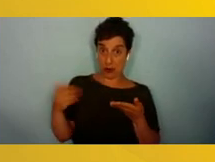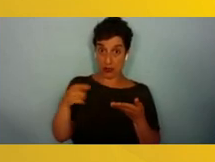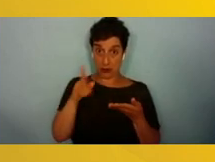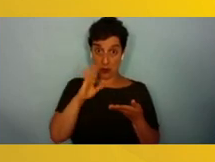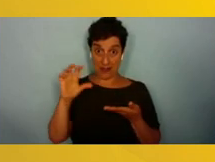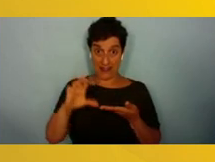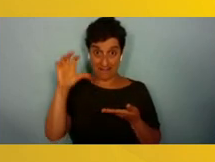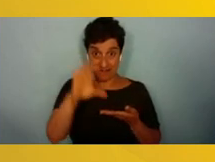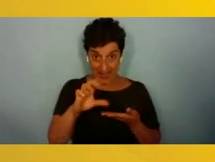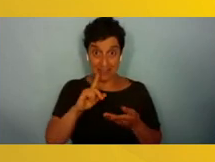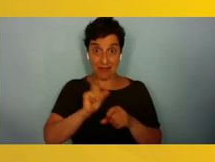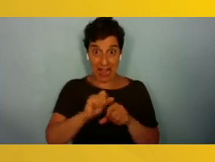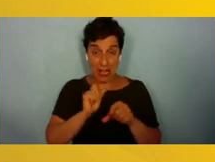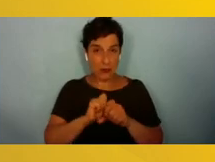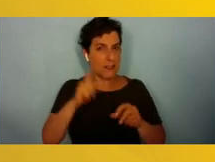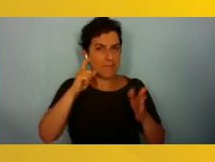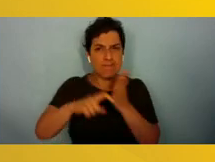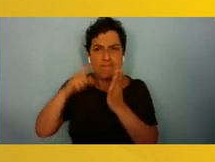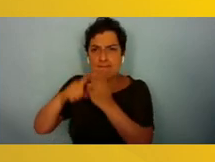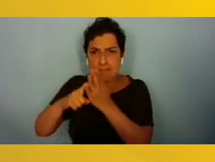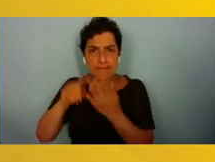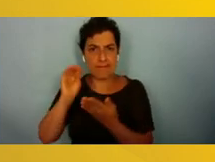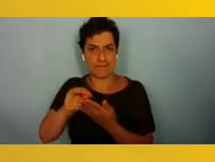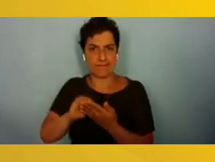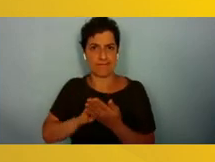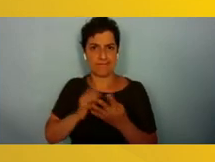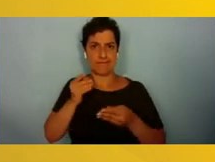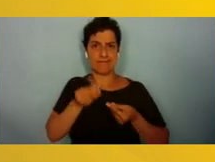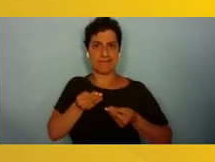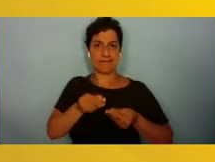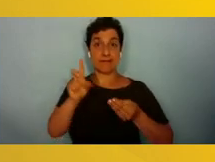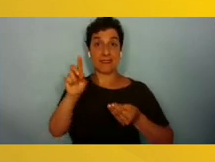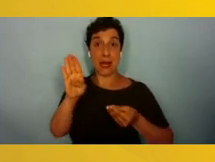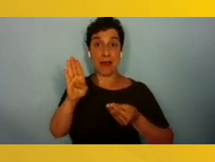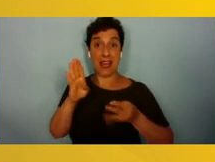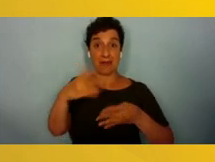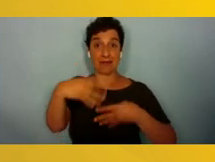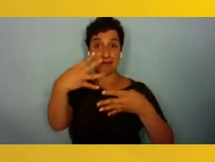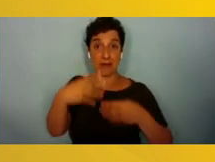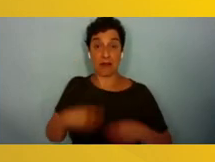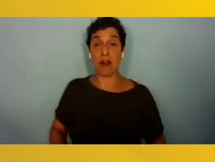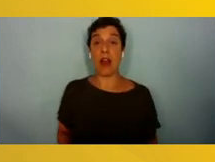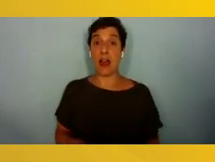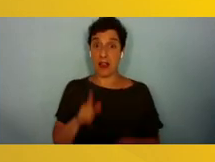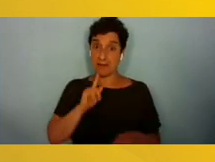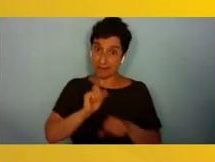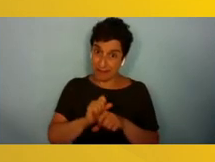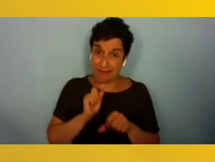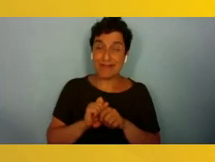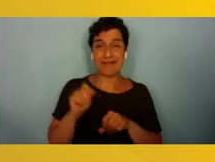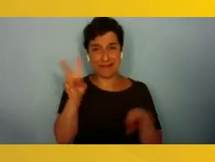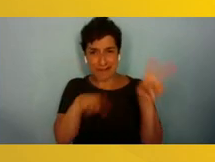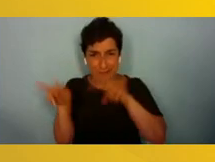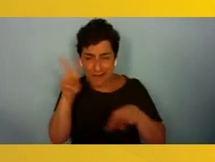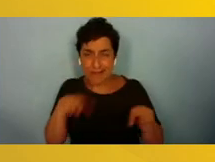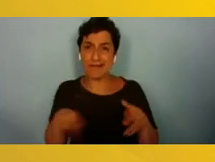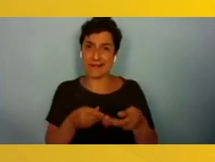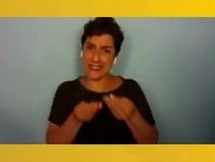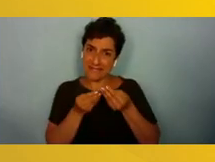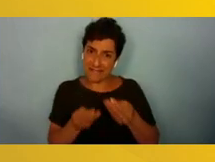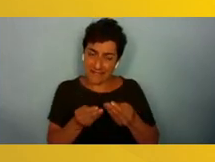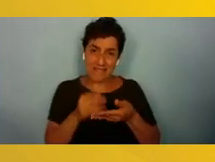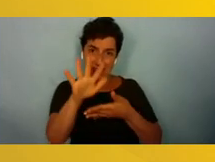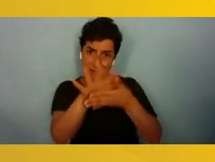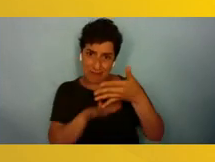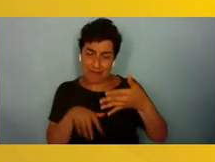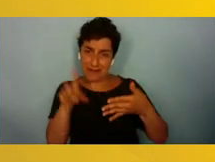whale reporting program. So, you know, if you invest as much as you can see that